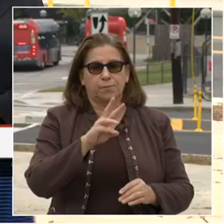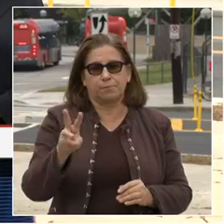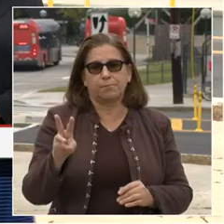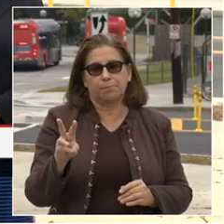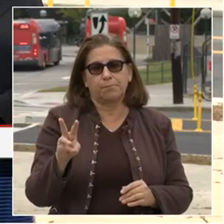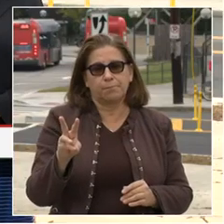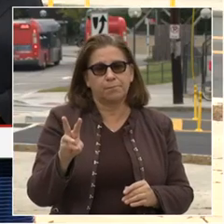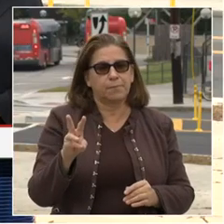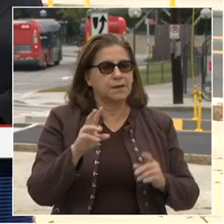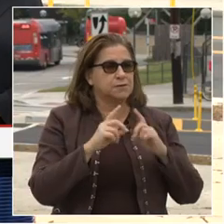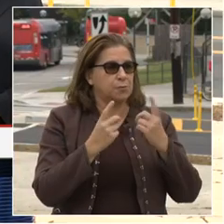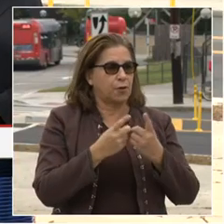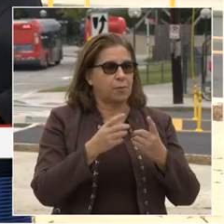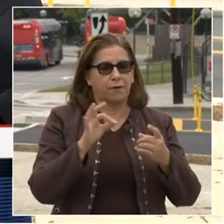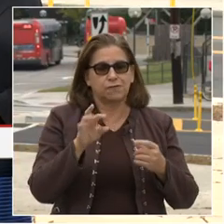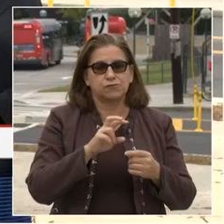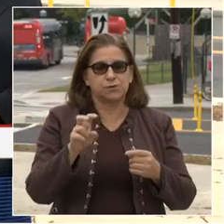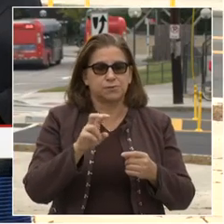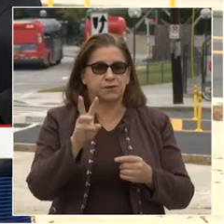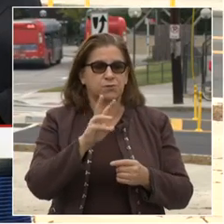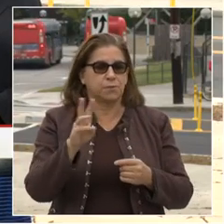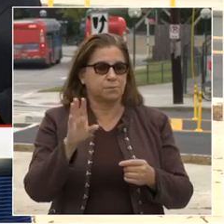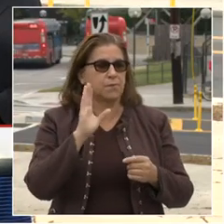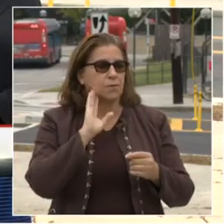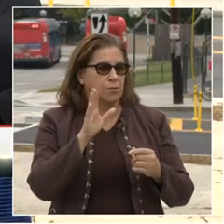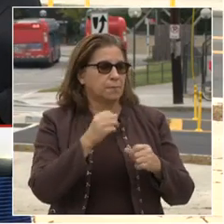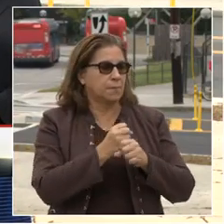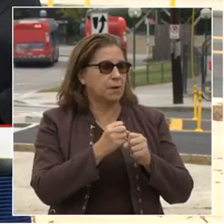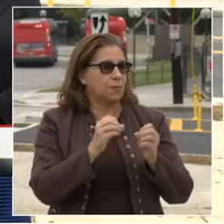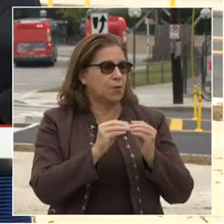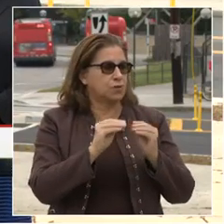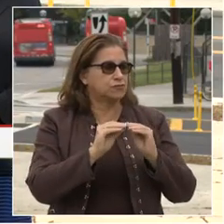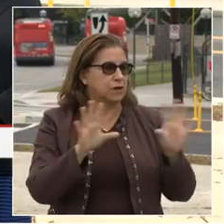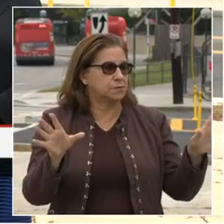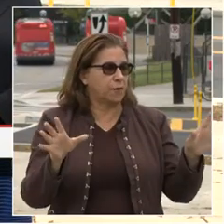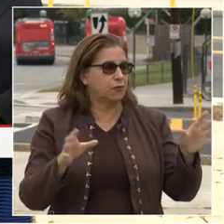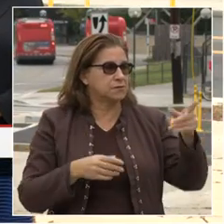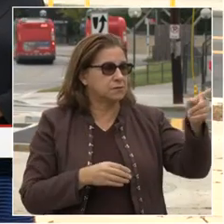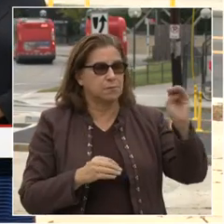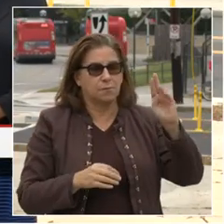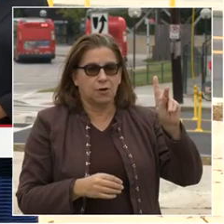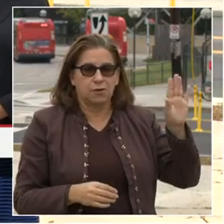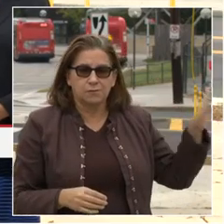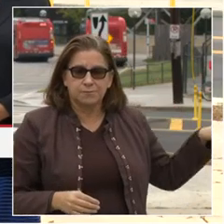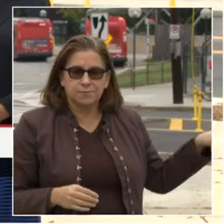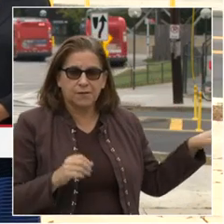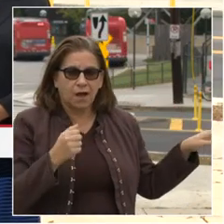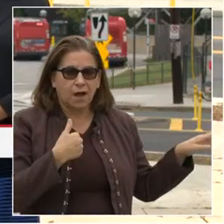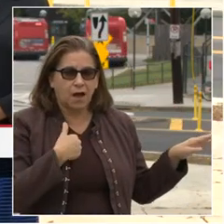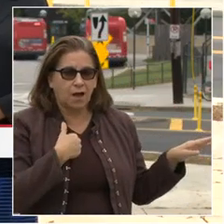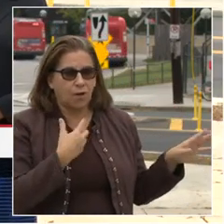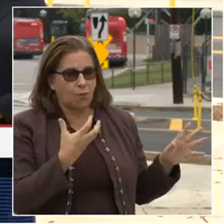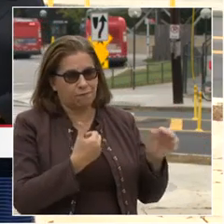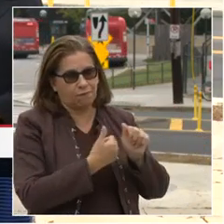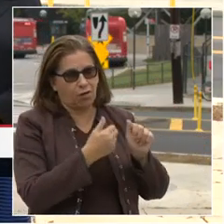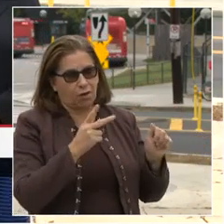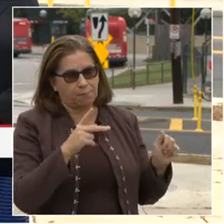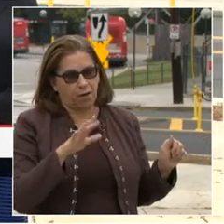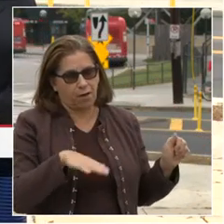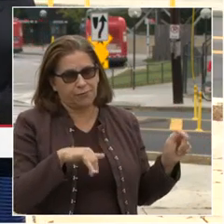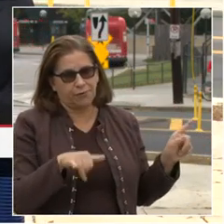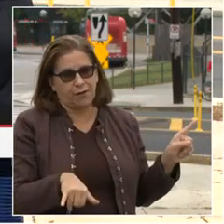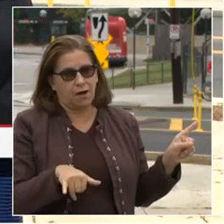those efforts more transparent as well. So can I follow up on Sure. the enforcement that you've talked about a couple of times now, as far